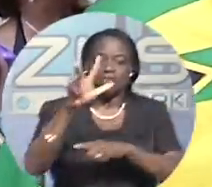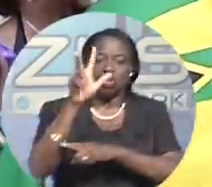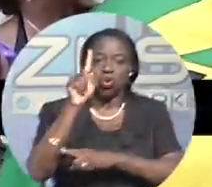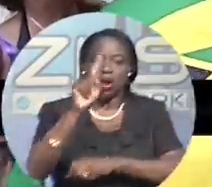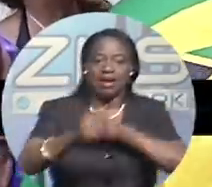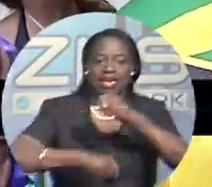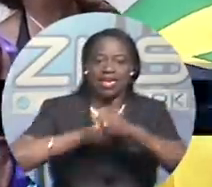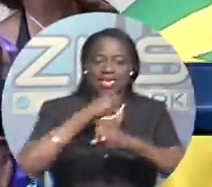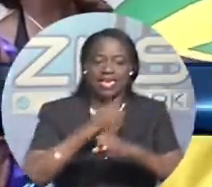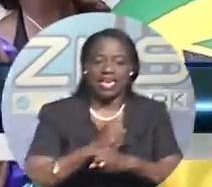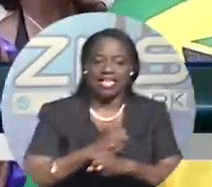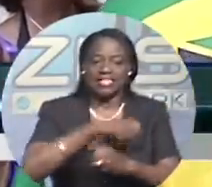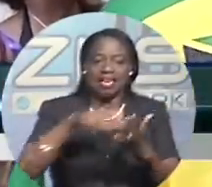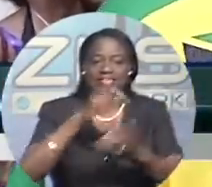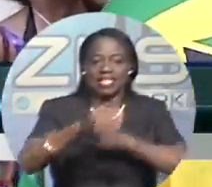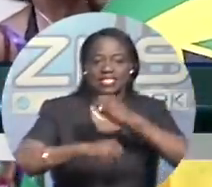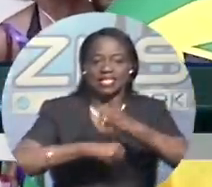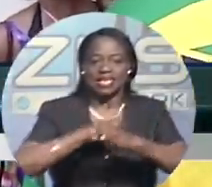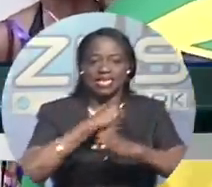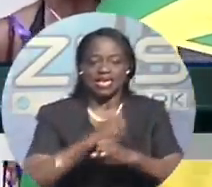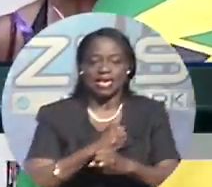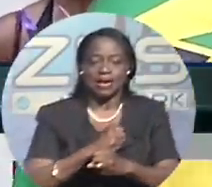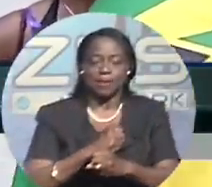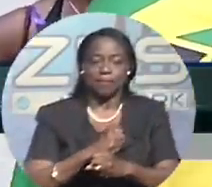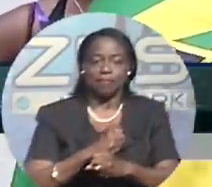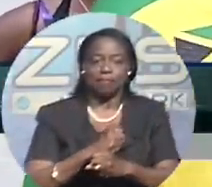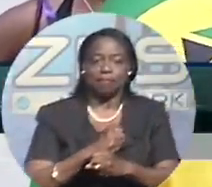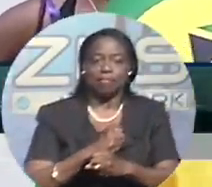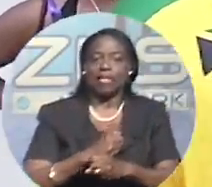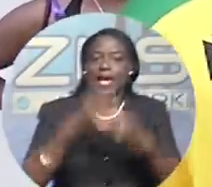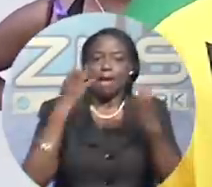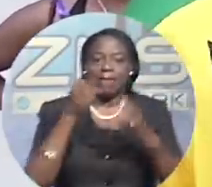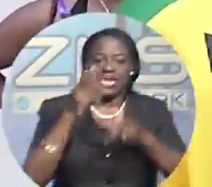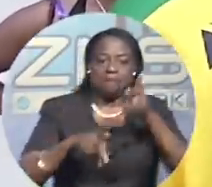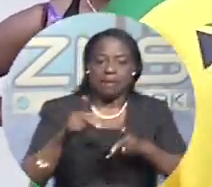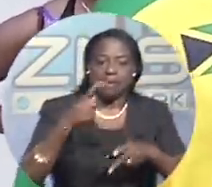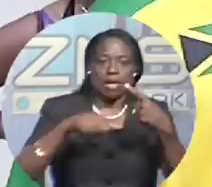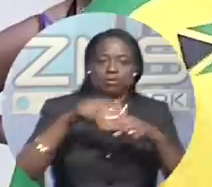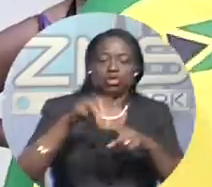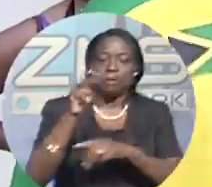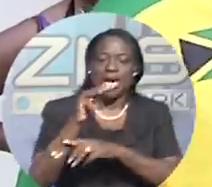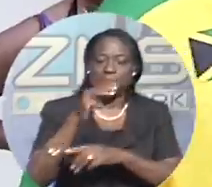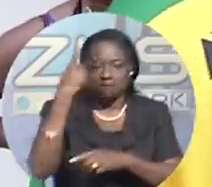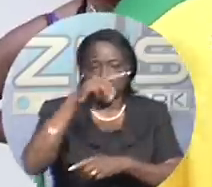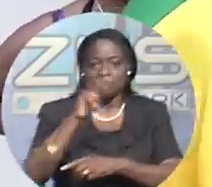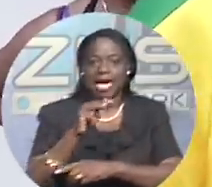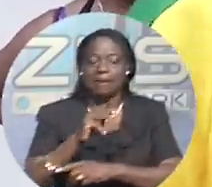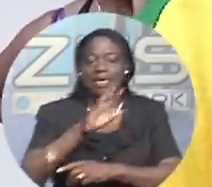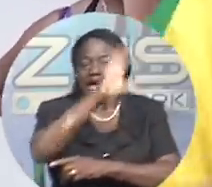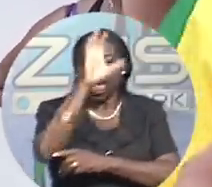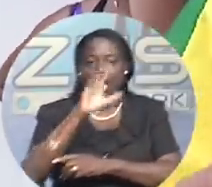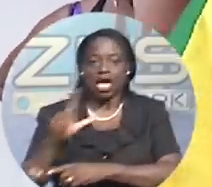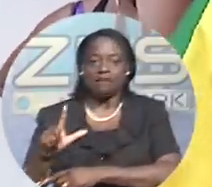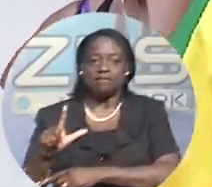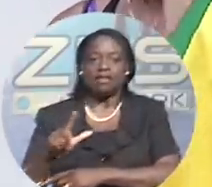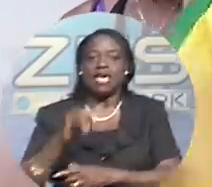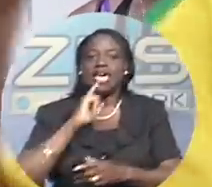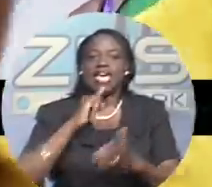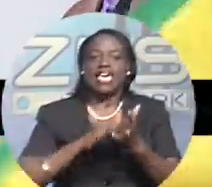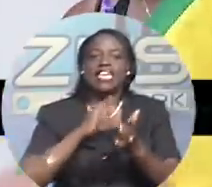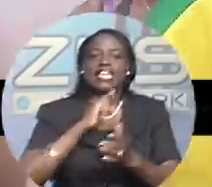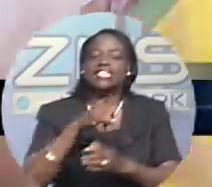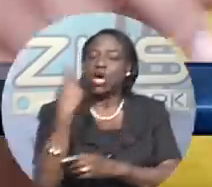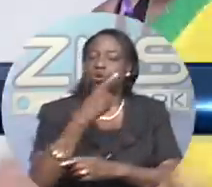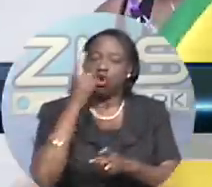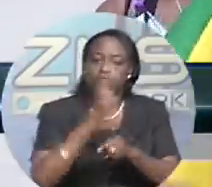this year, October 11th, and a lot of Bahamians come to Miami for Miami Carnival. So it's only right that Miami Carnival